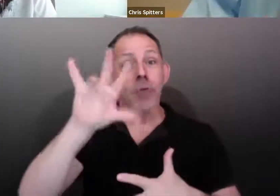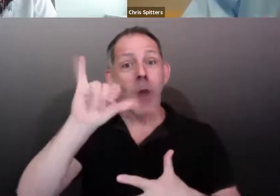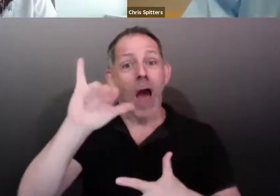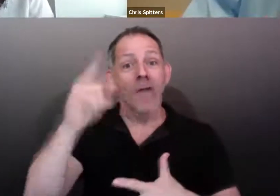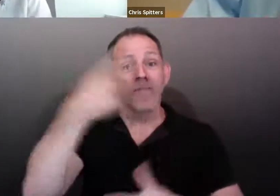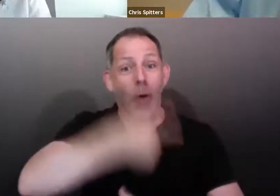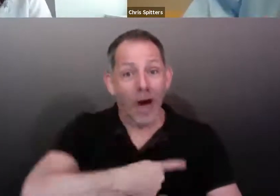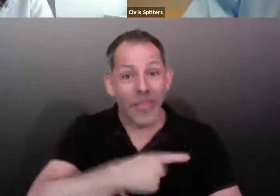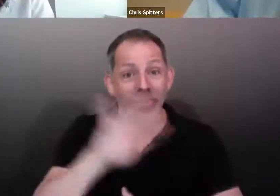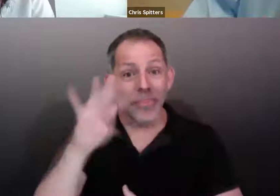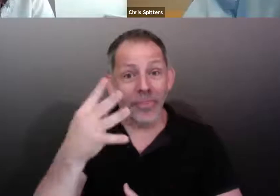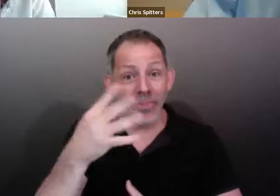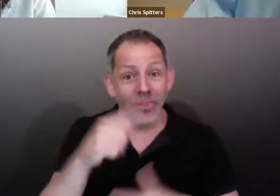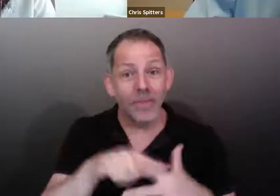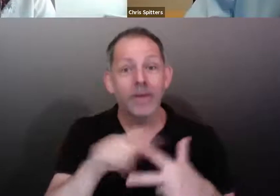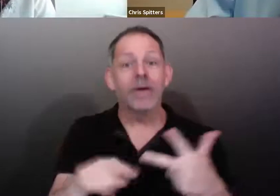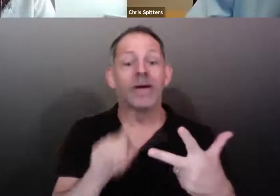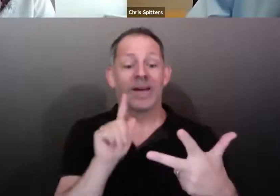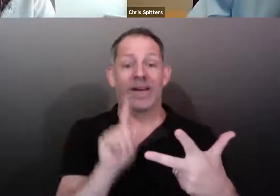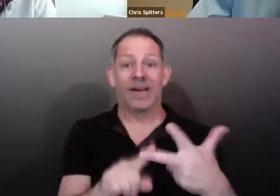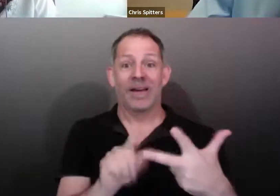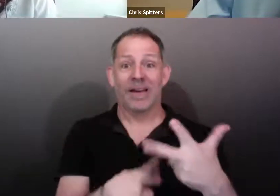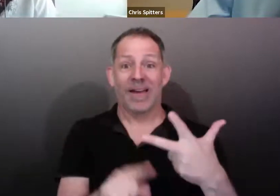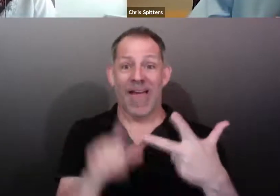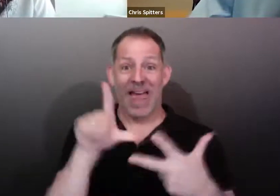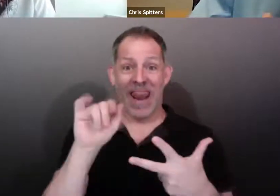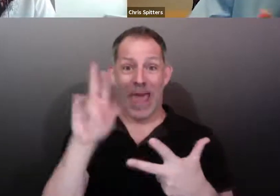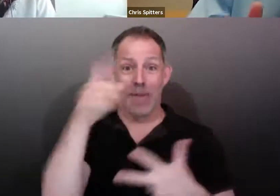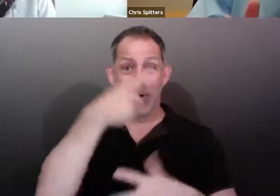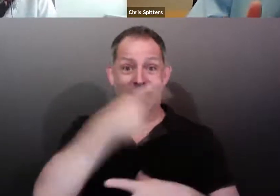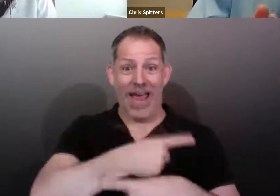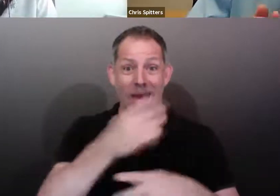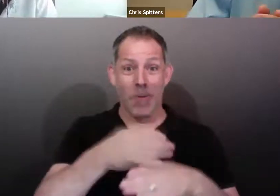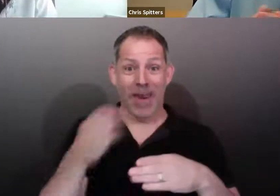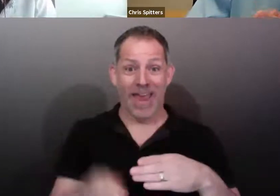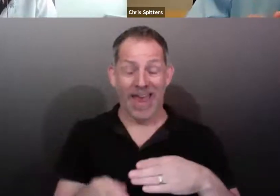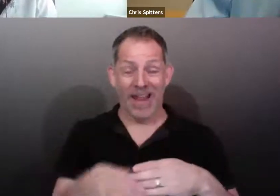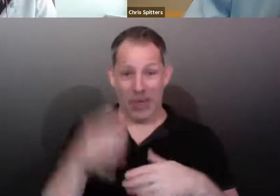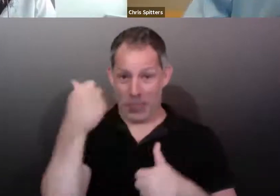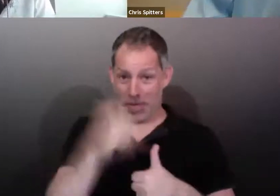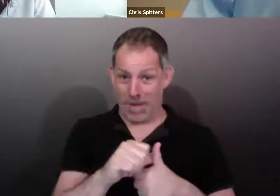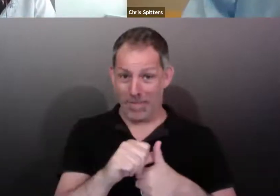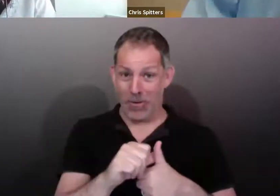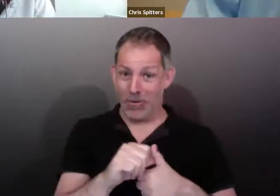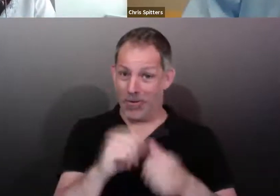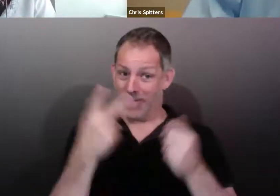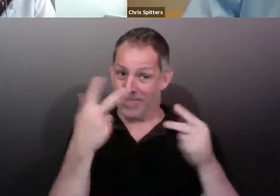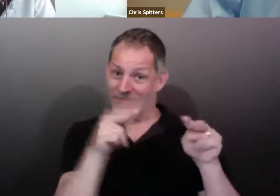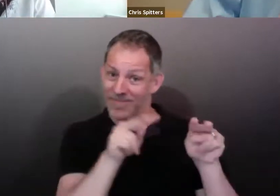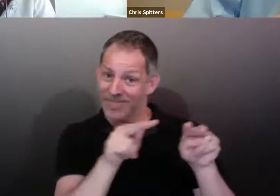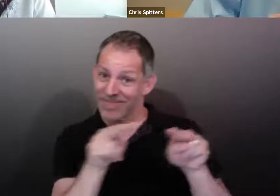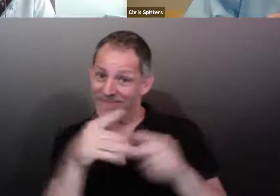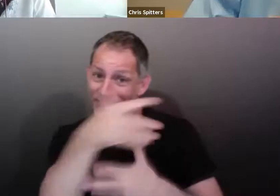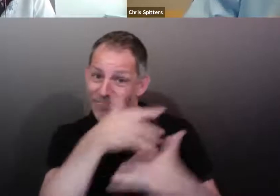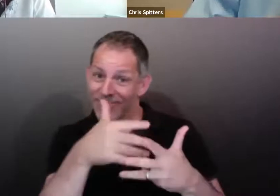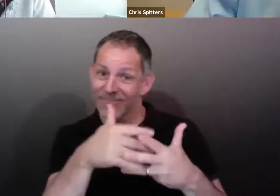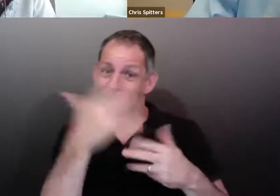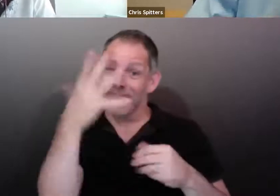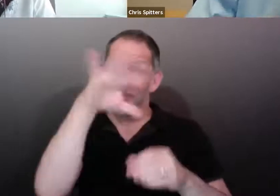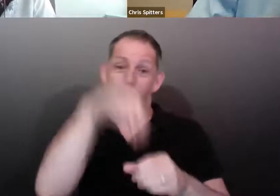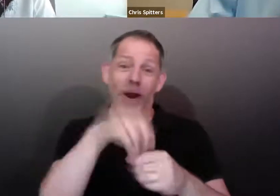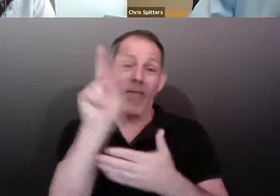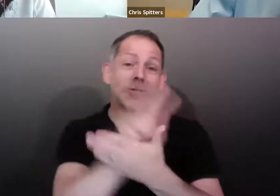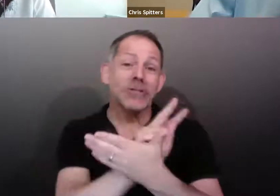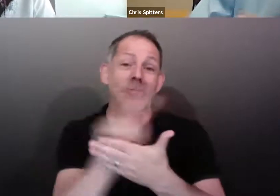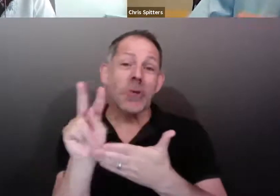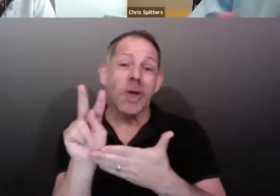that maybe gatherings were a little bit too big or too frequent over those holidays. So we're hoping for a little